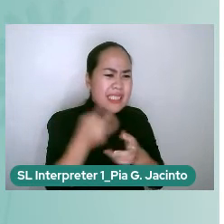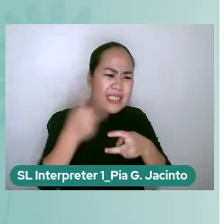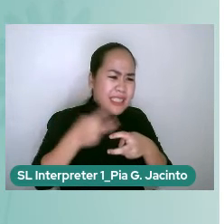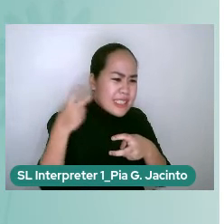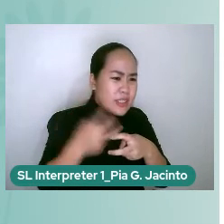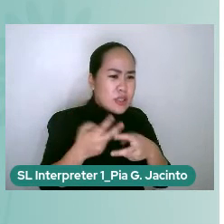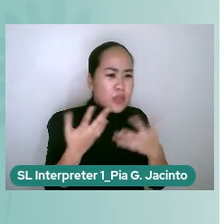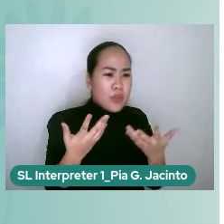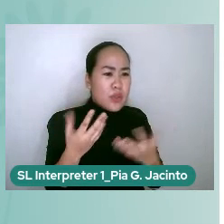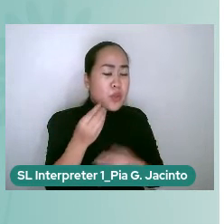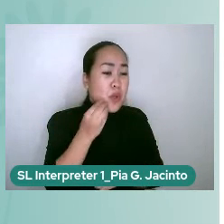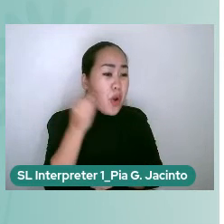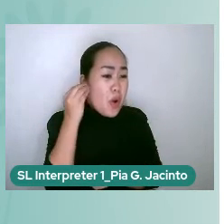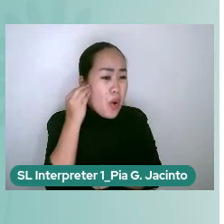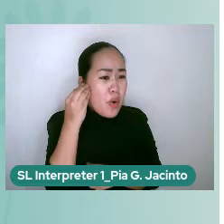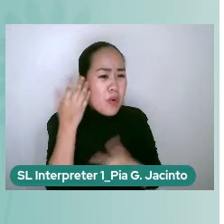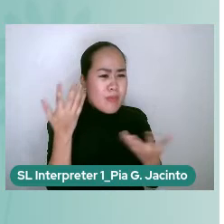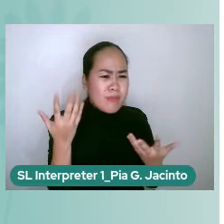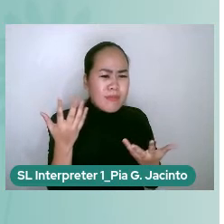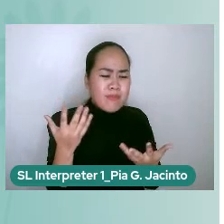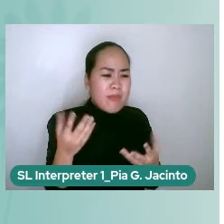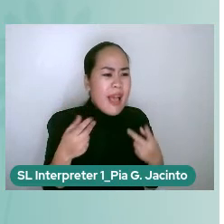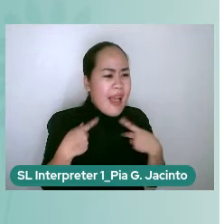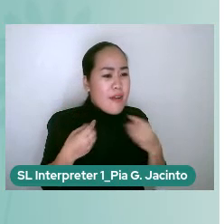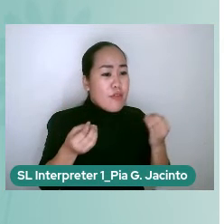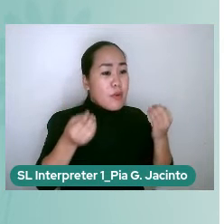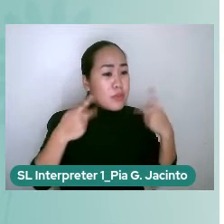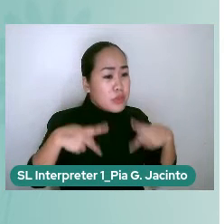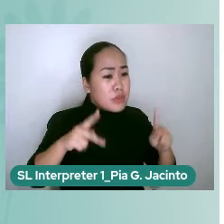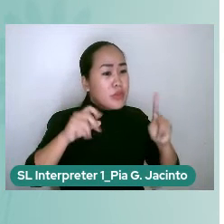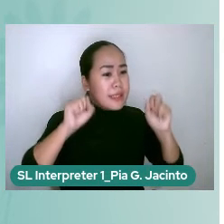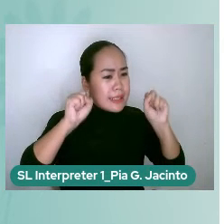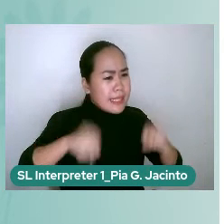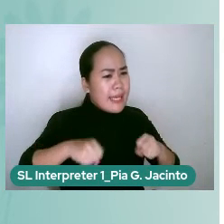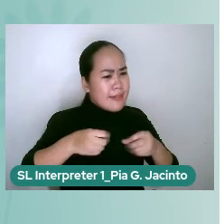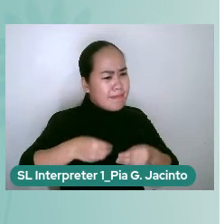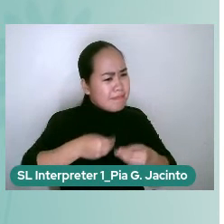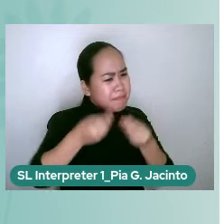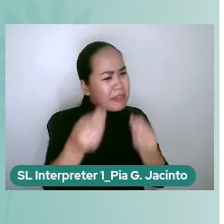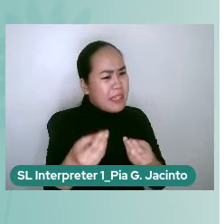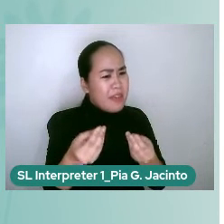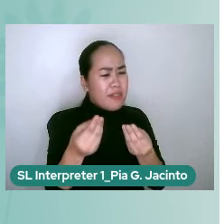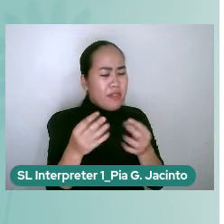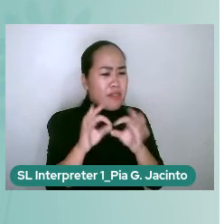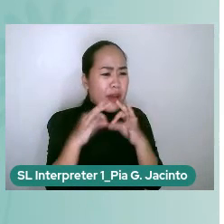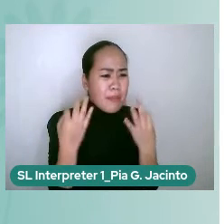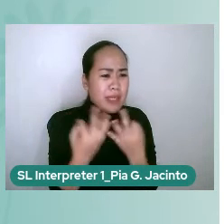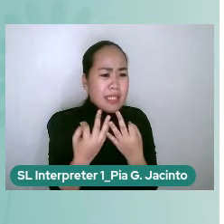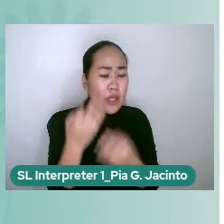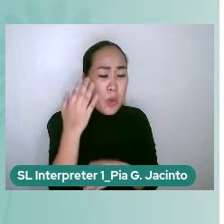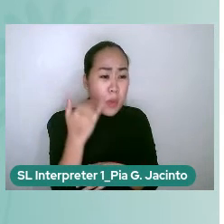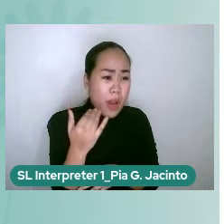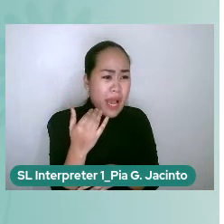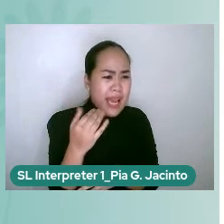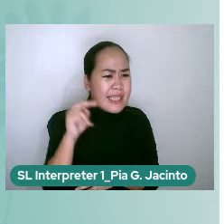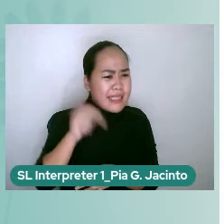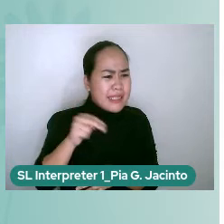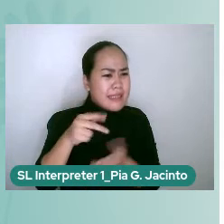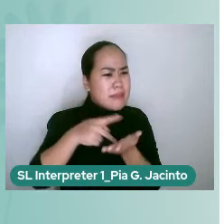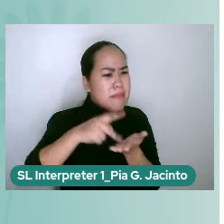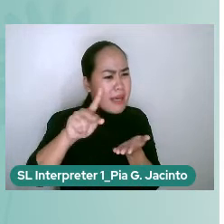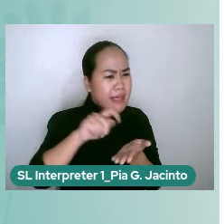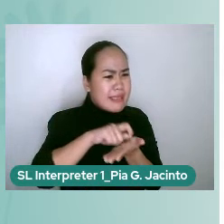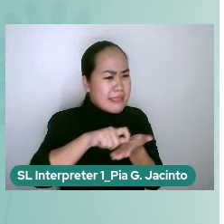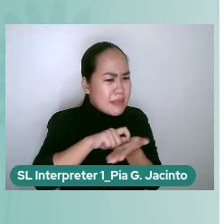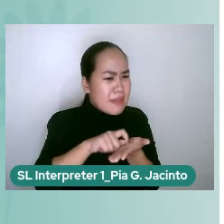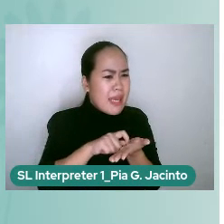their homes, they lose opportunities to provide for their families simply because they have to pay for treatment for what otherwise